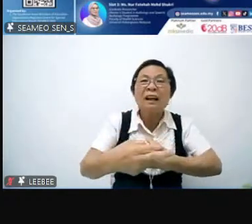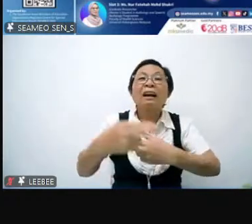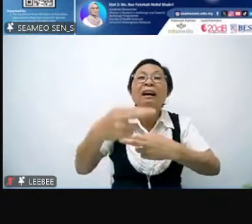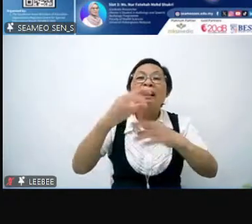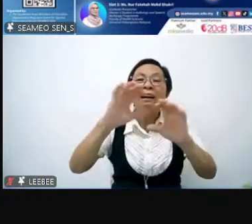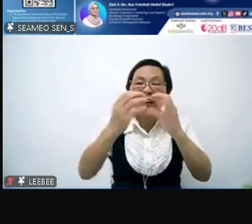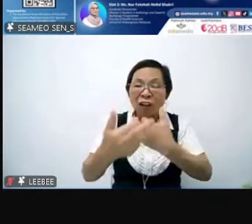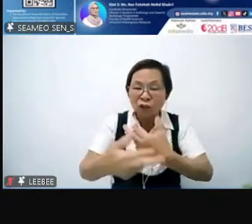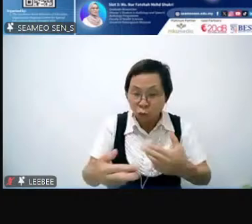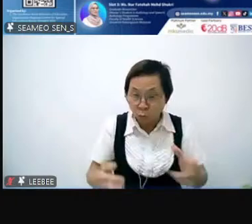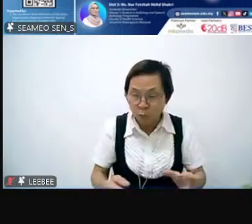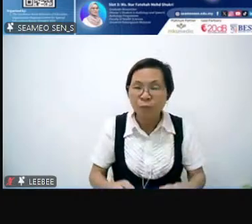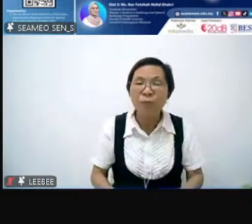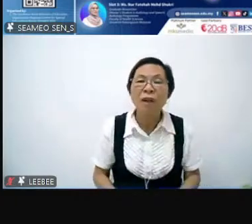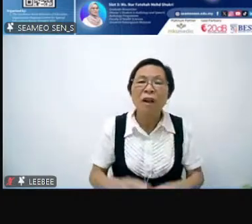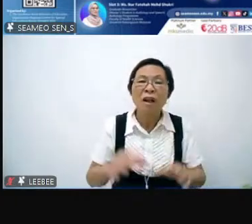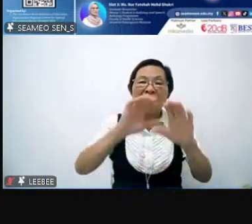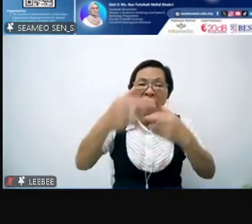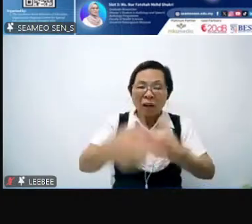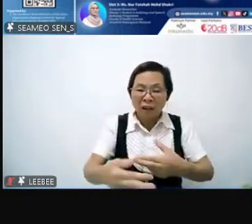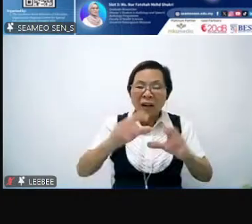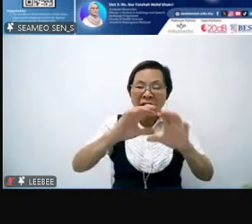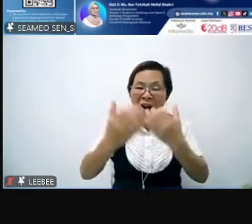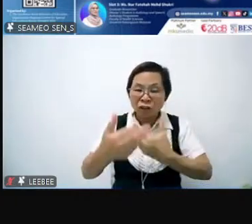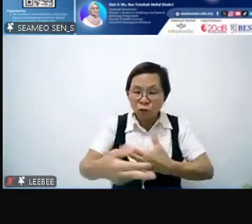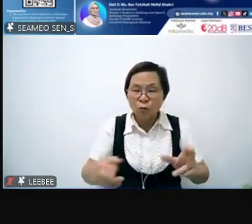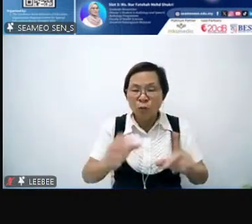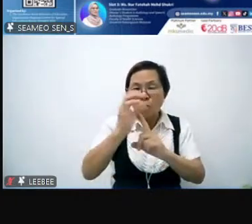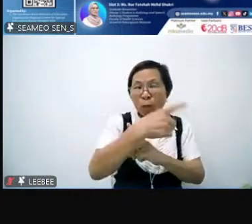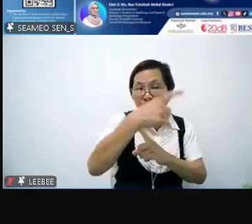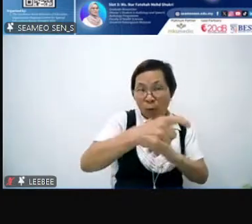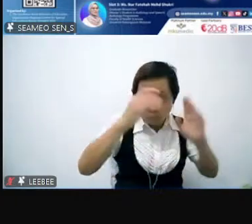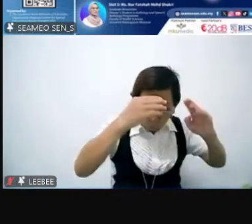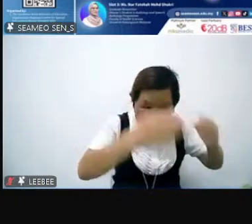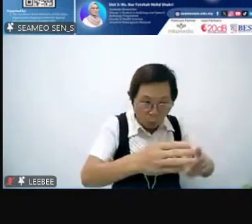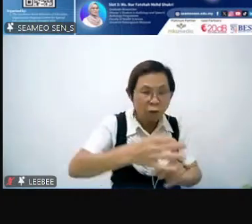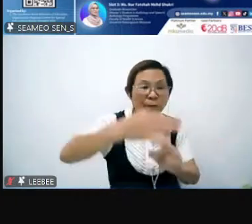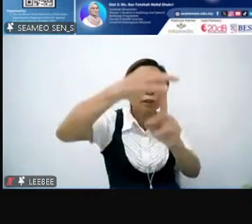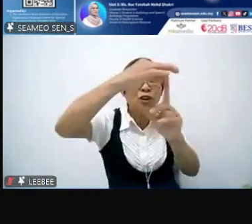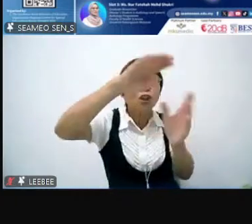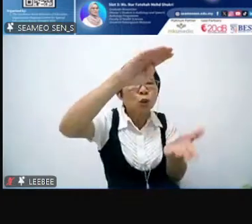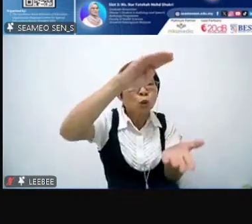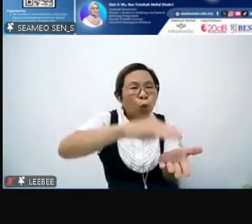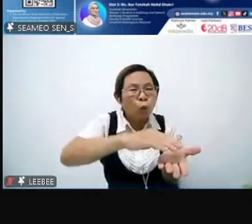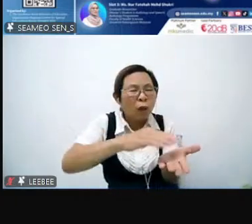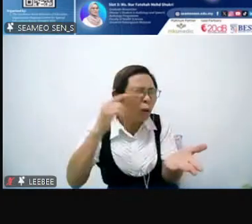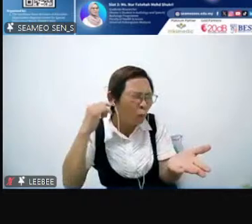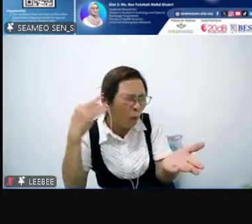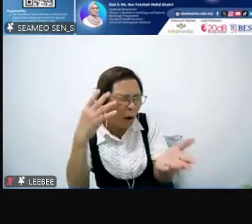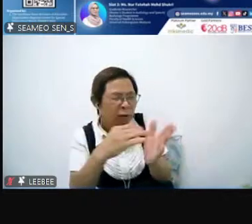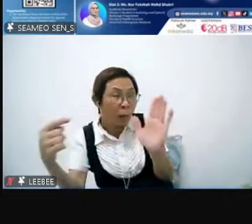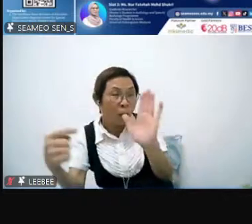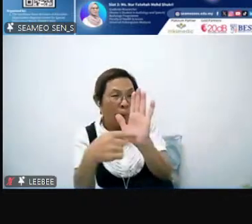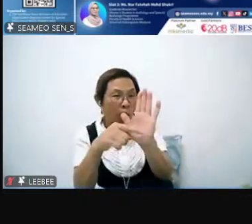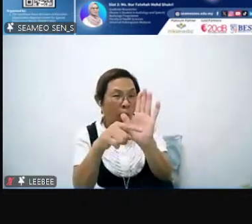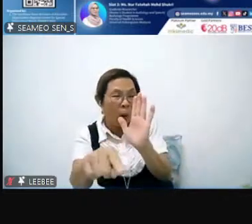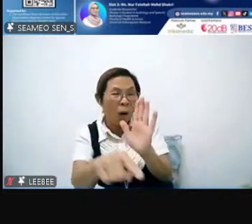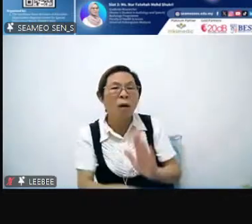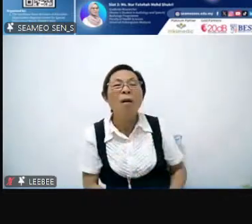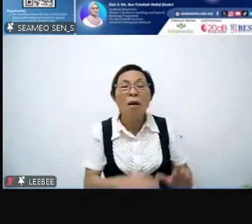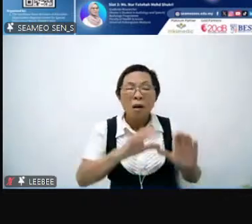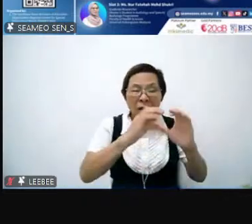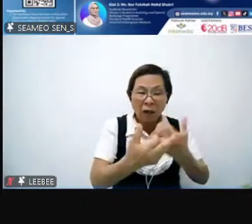The classroom environment needs attention, especially in reducing noise and echo. Many classrooms